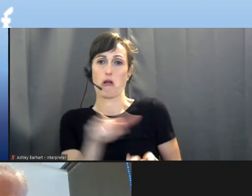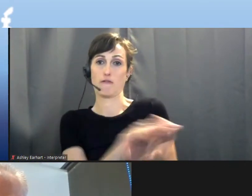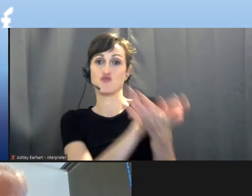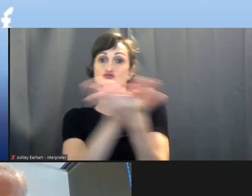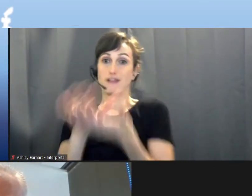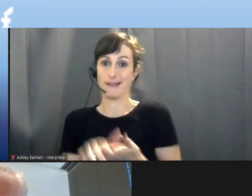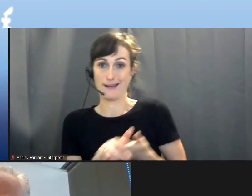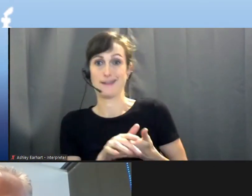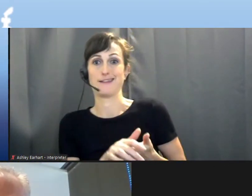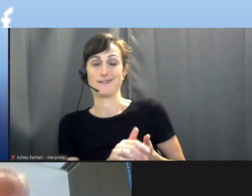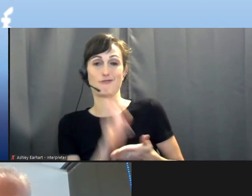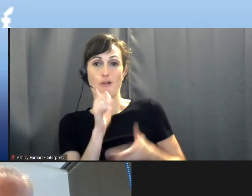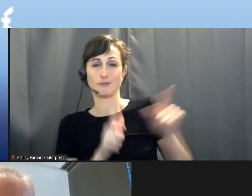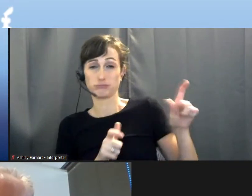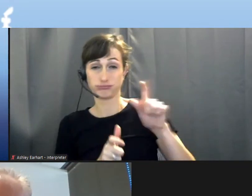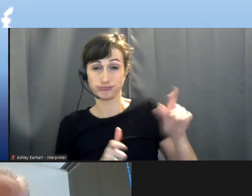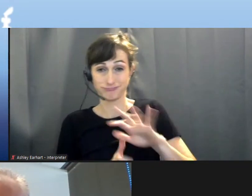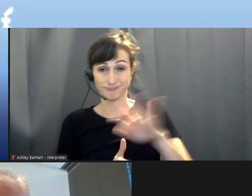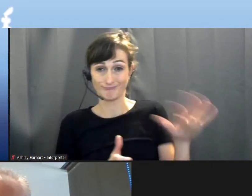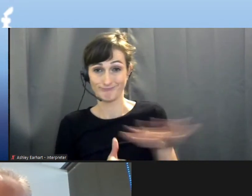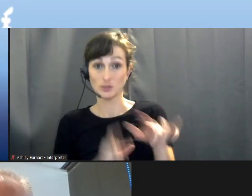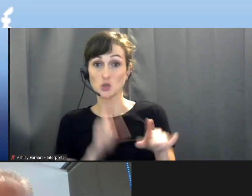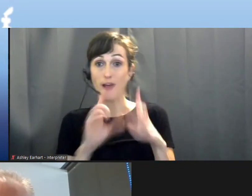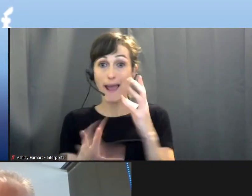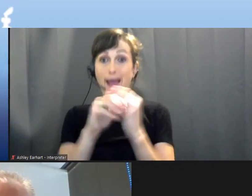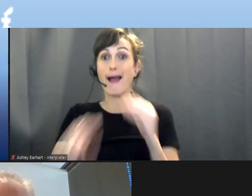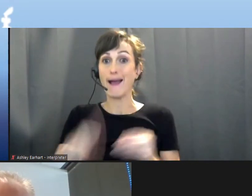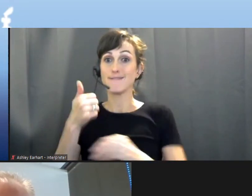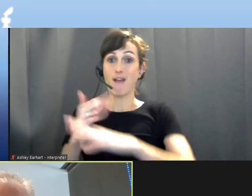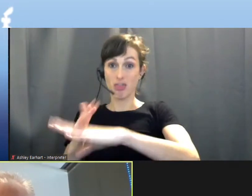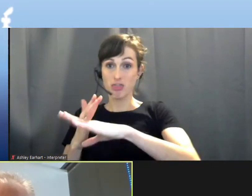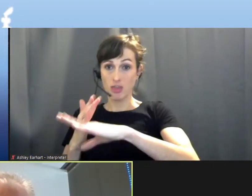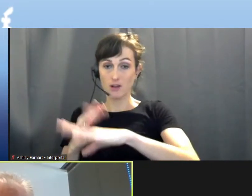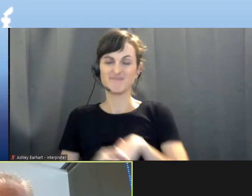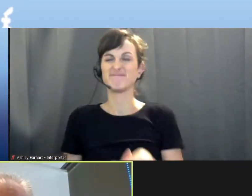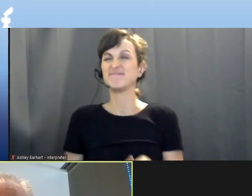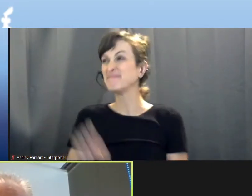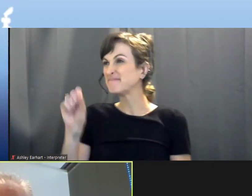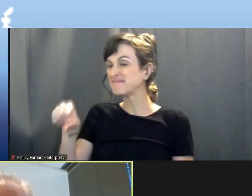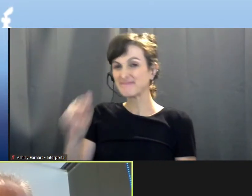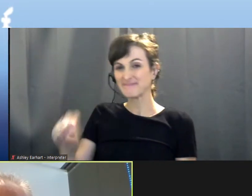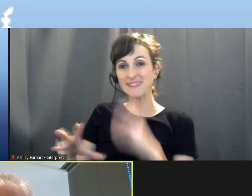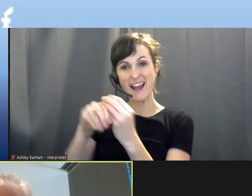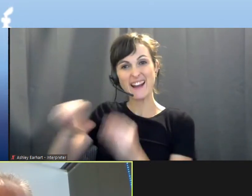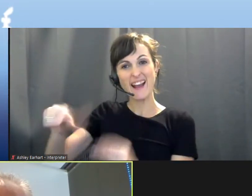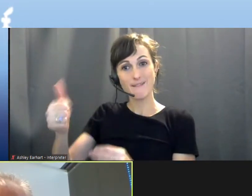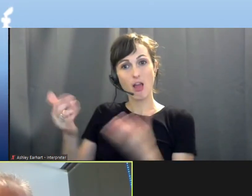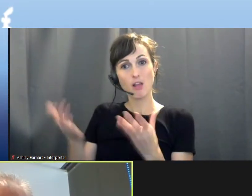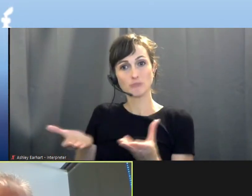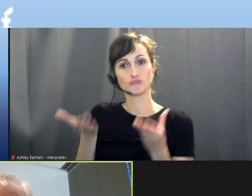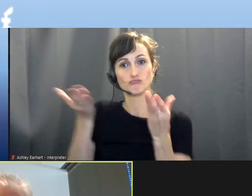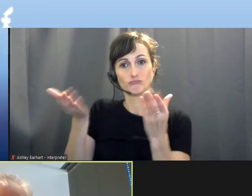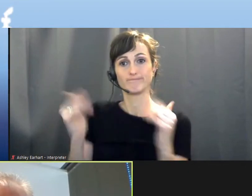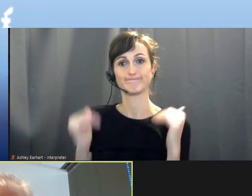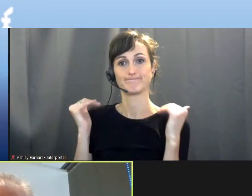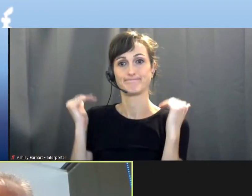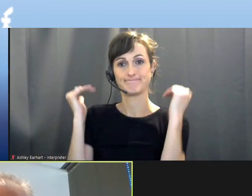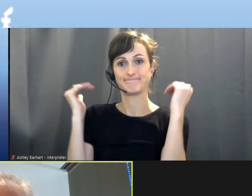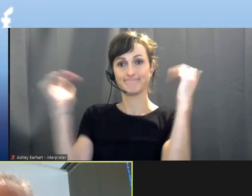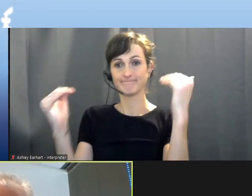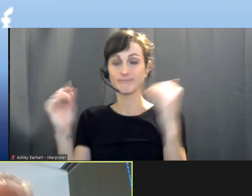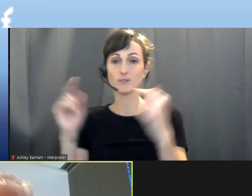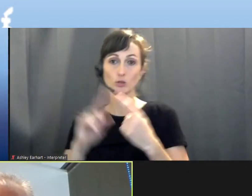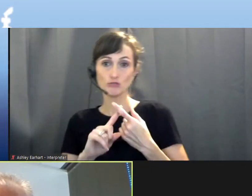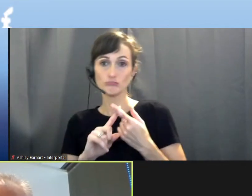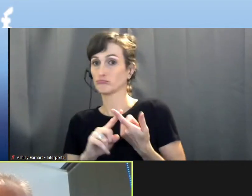any process. This is just adding another. Yeah, it's kind of adding an enhancement to some of maybe the